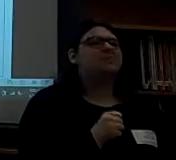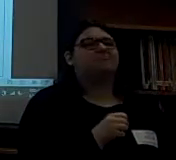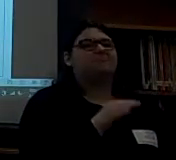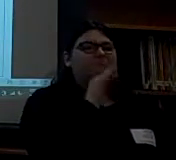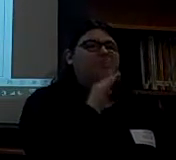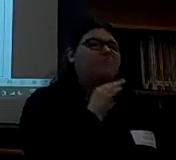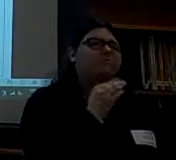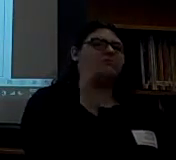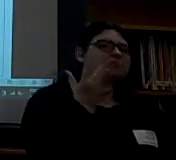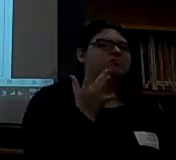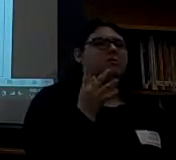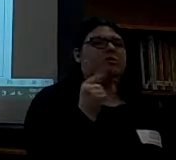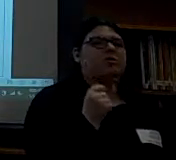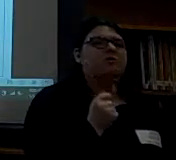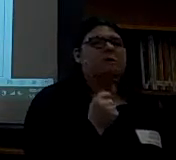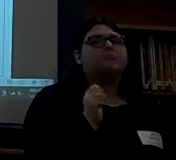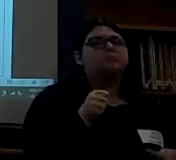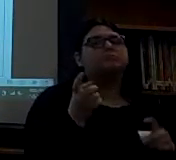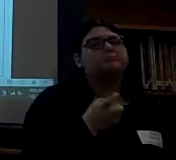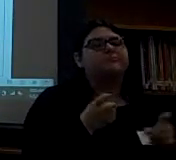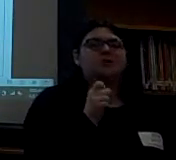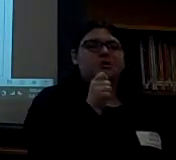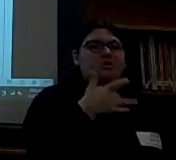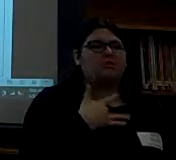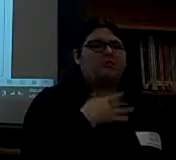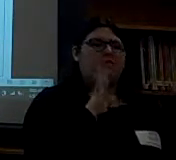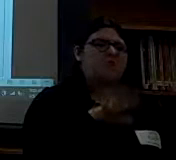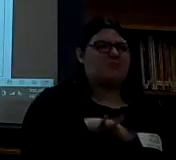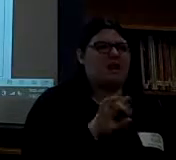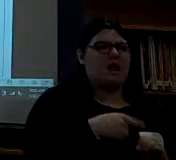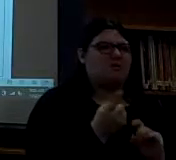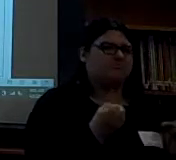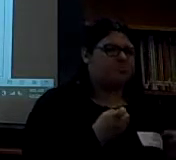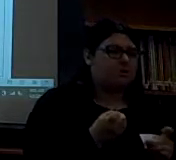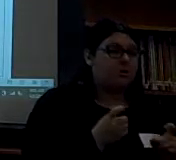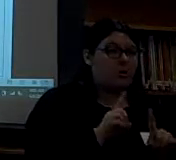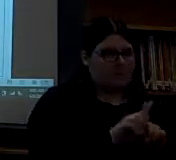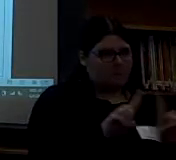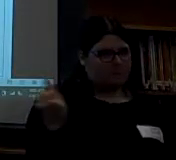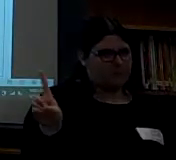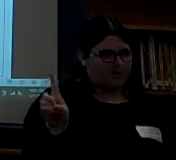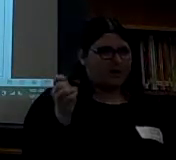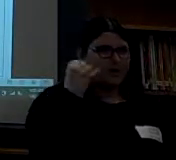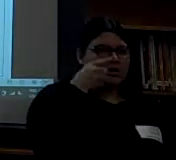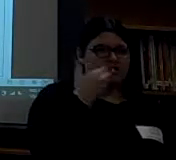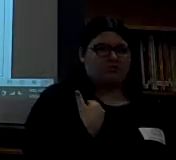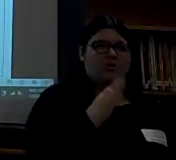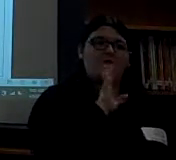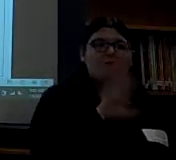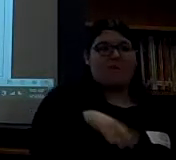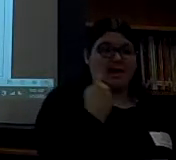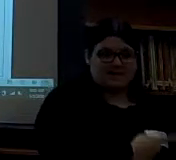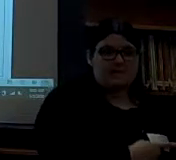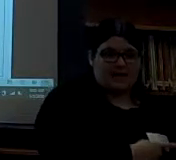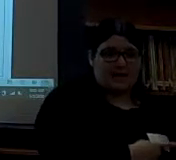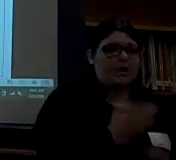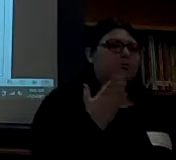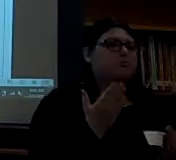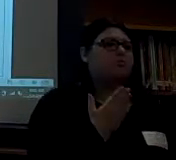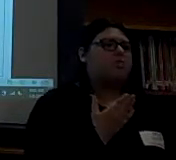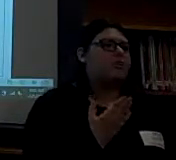you can probably handle that situation. You don't feel really bad about how you handled it. However, if you've had a bad day, maybe